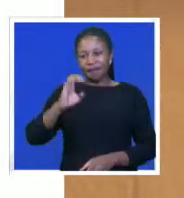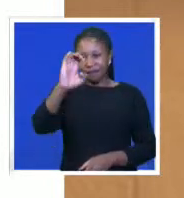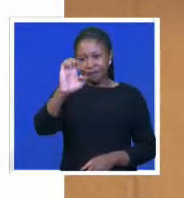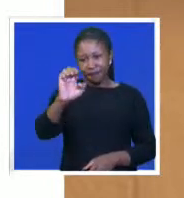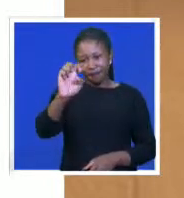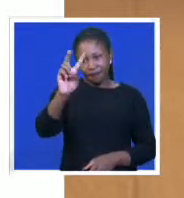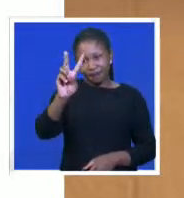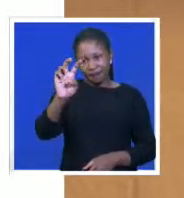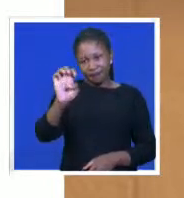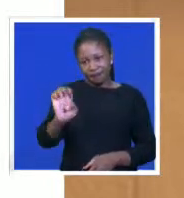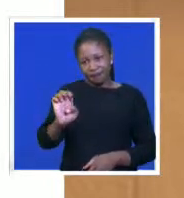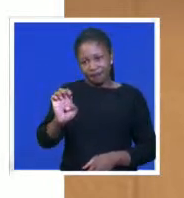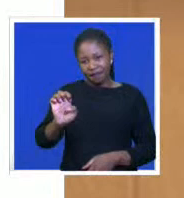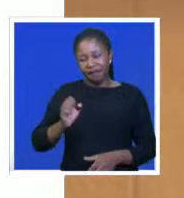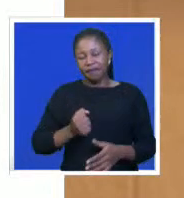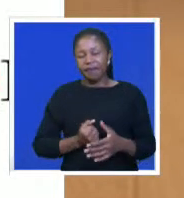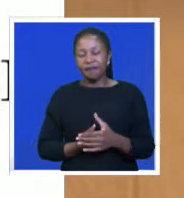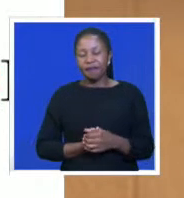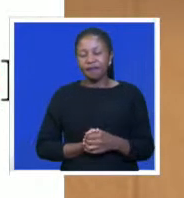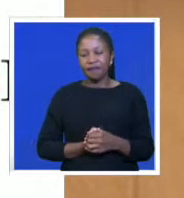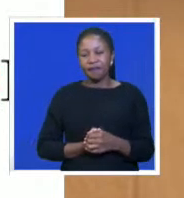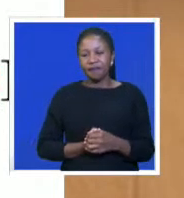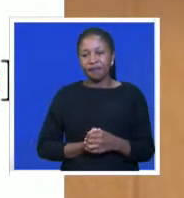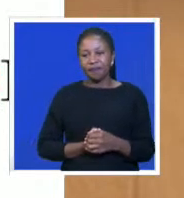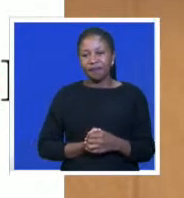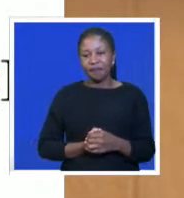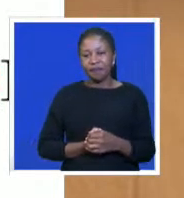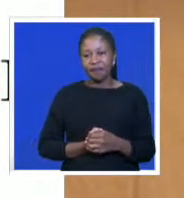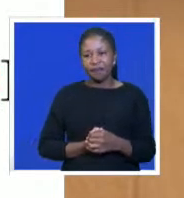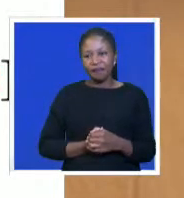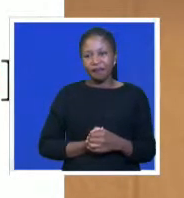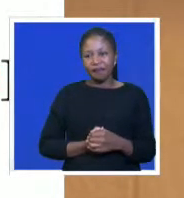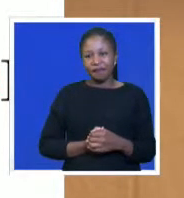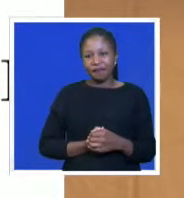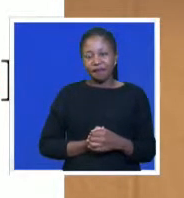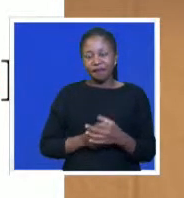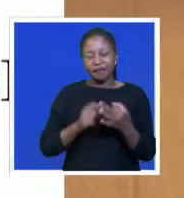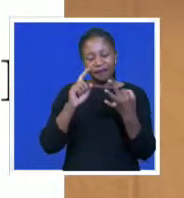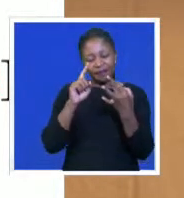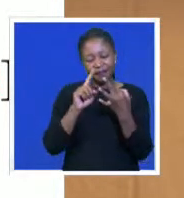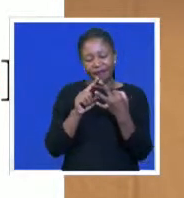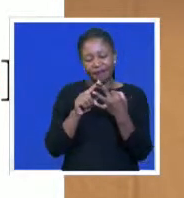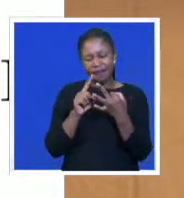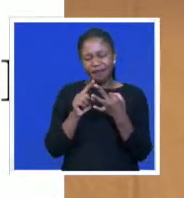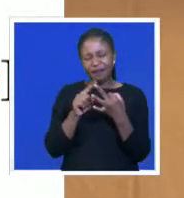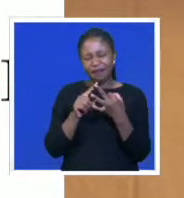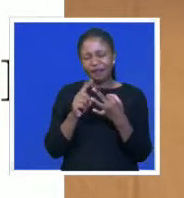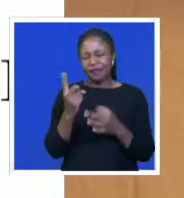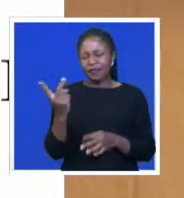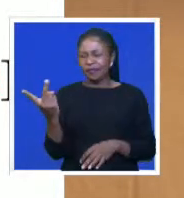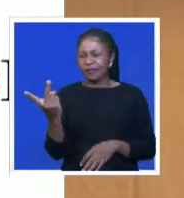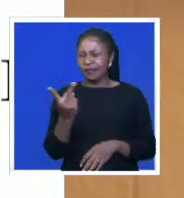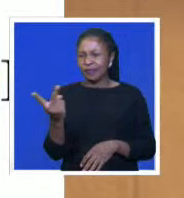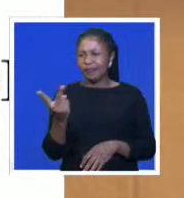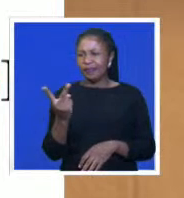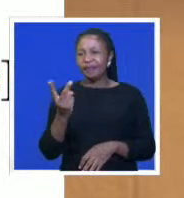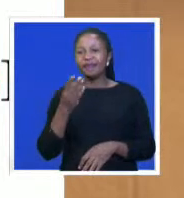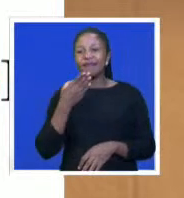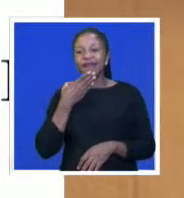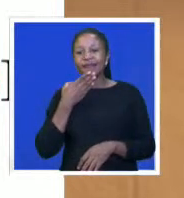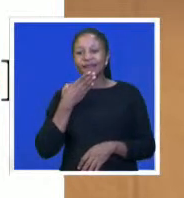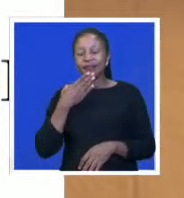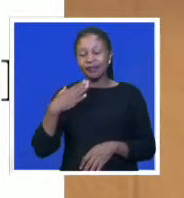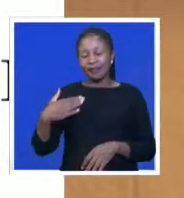was, if we go back to the question, where did Adam and Eve